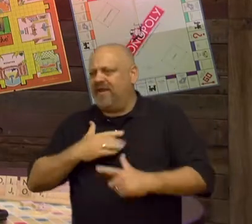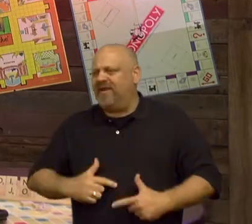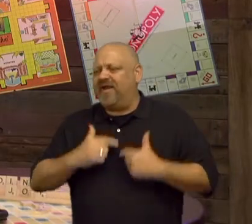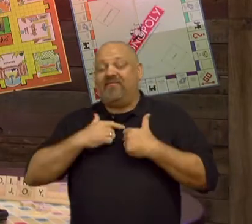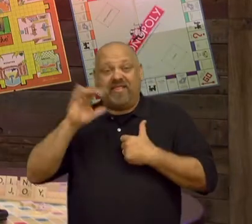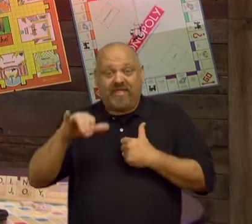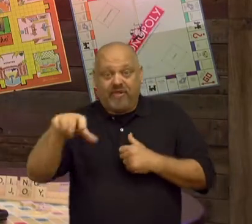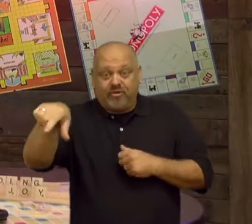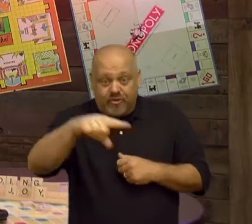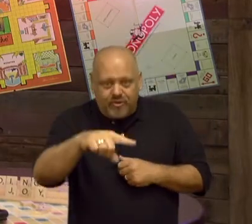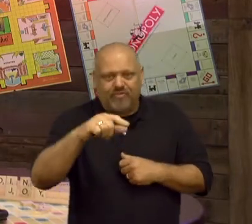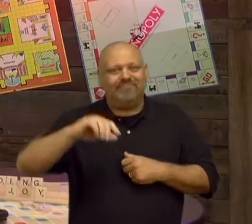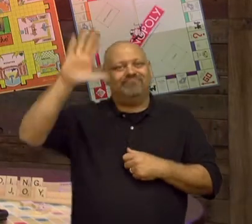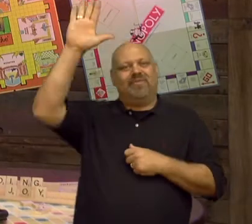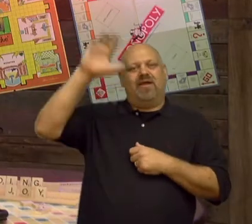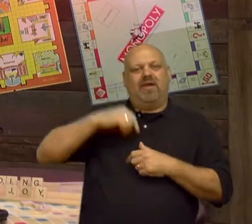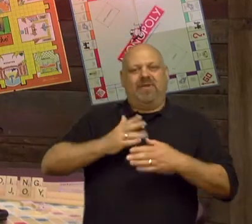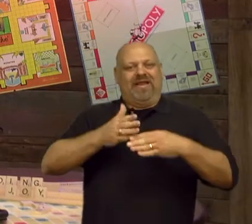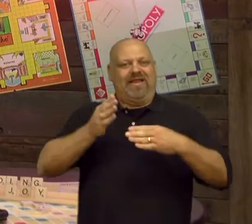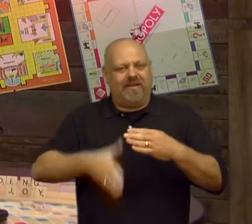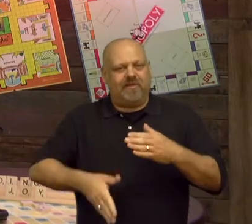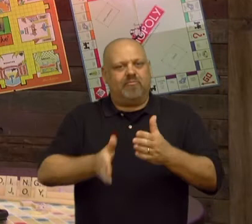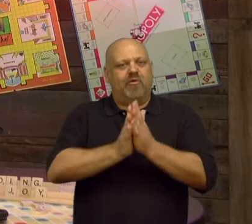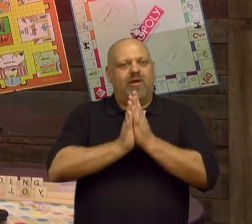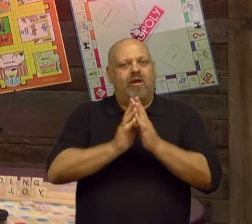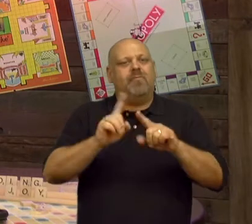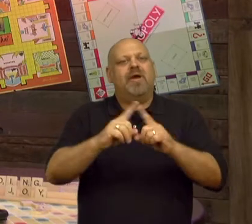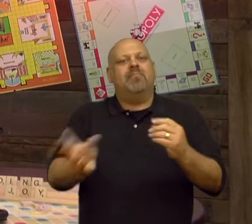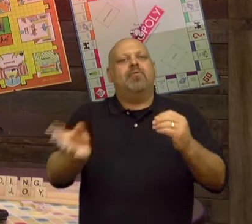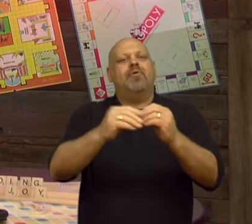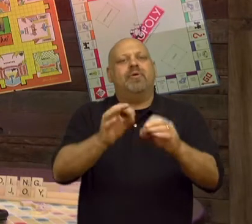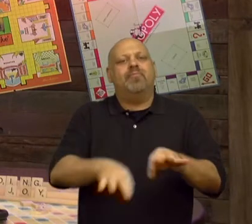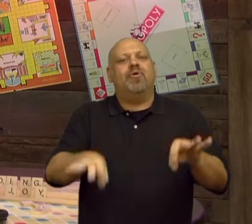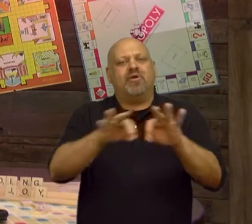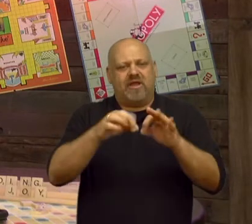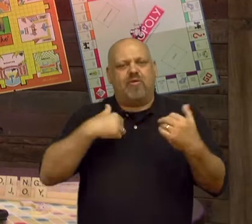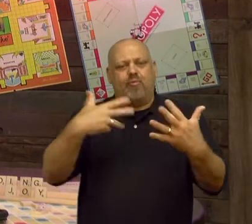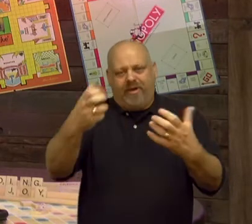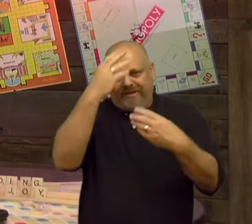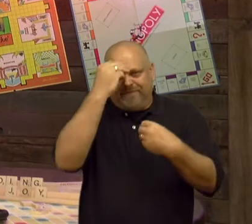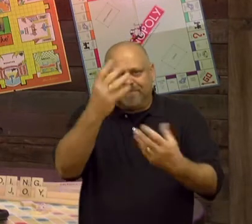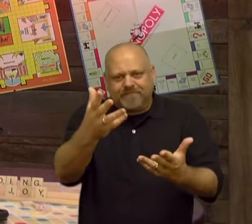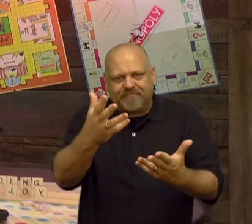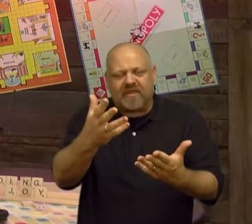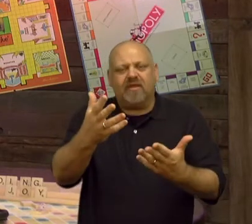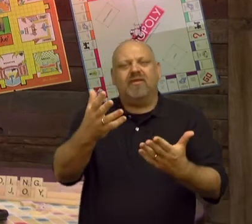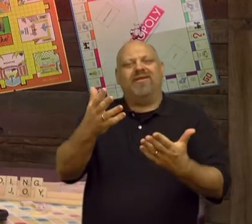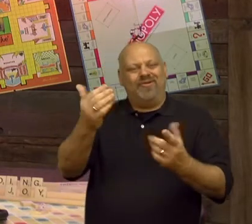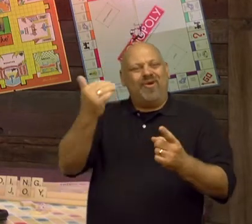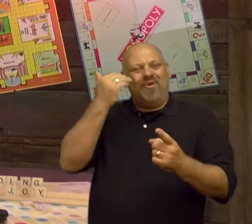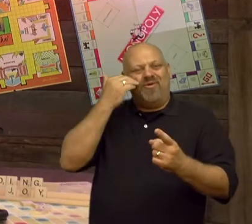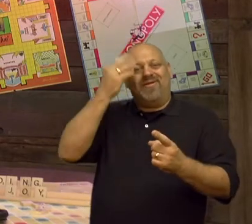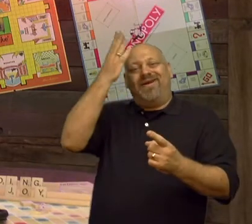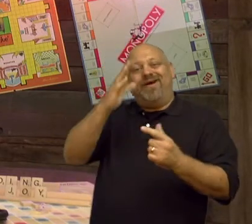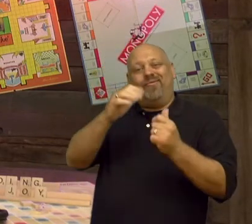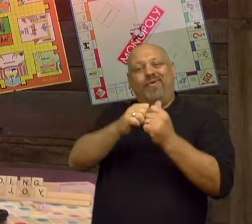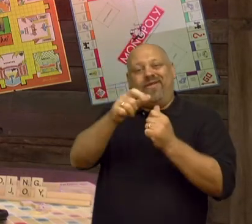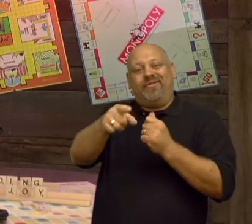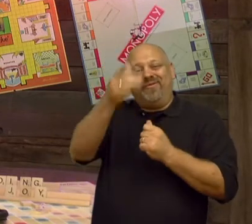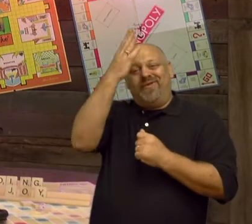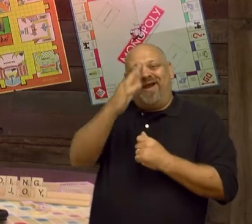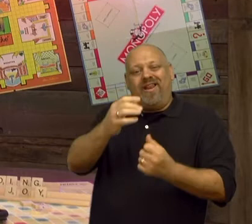issues in my life." If that's you, just throw your hand up. I'm going to close in prayer. But more importantly, I want you to know that God is with